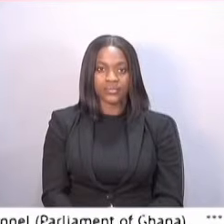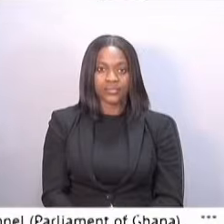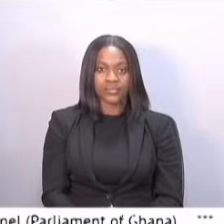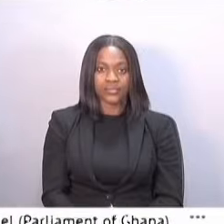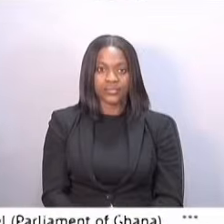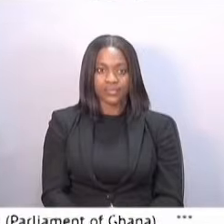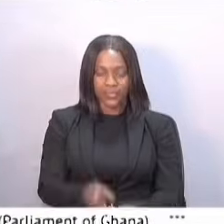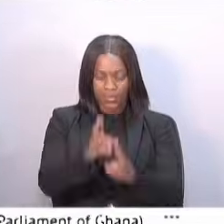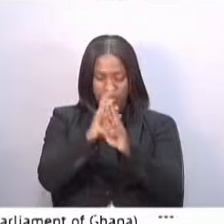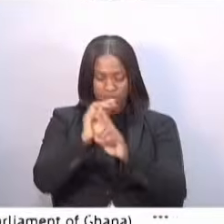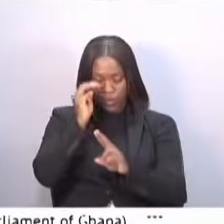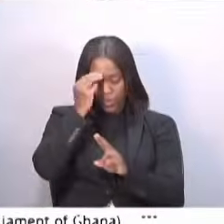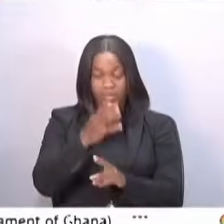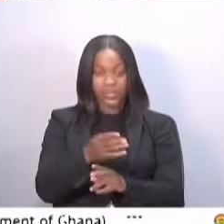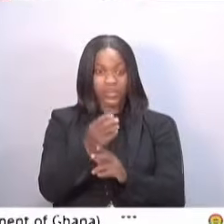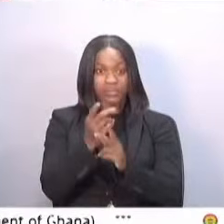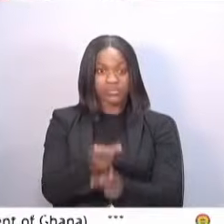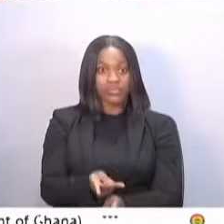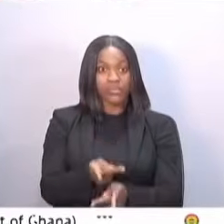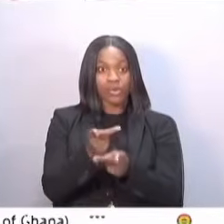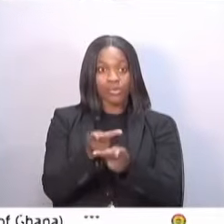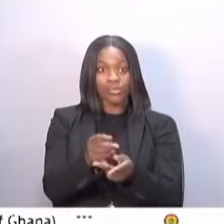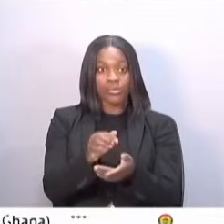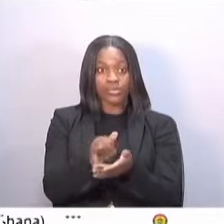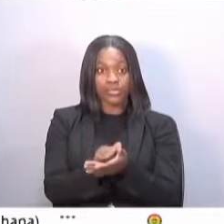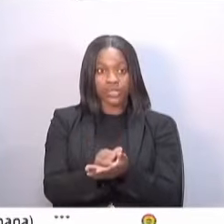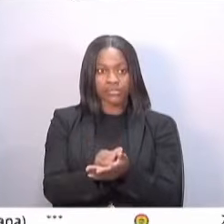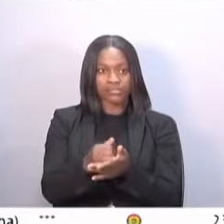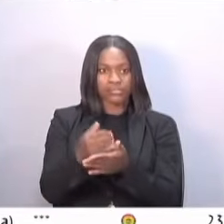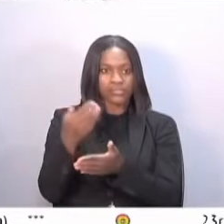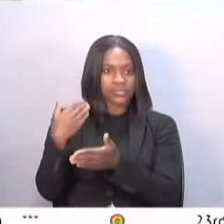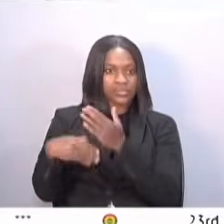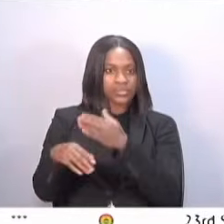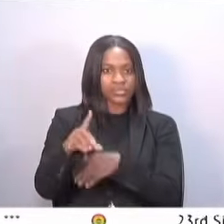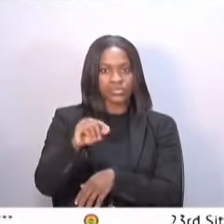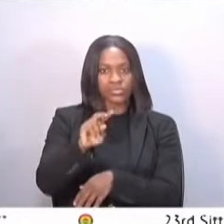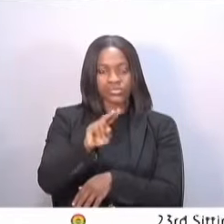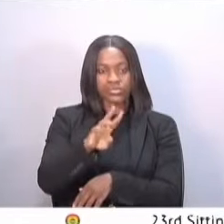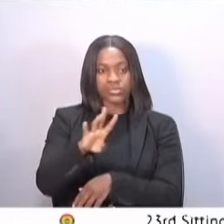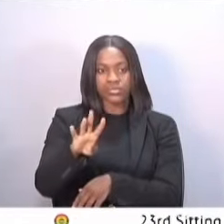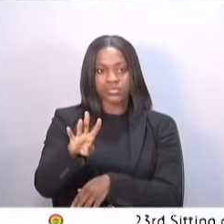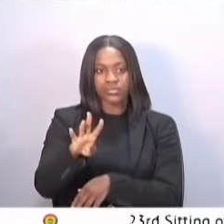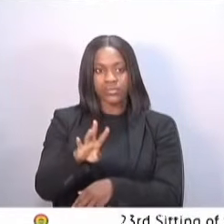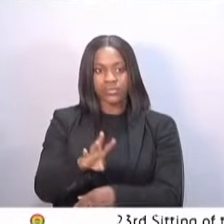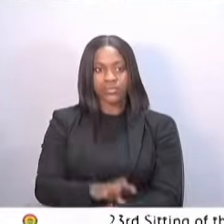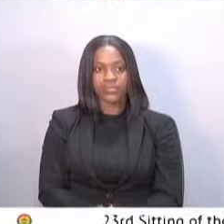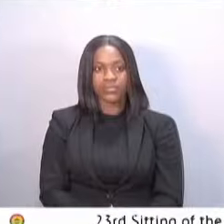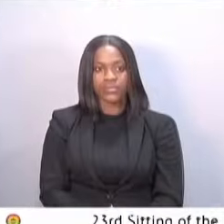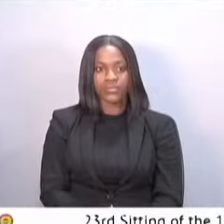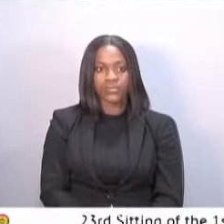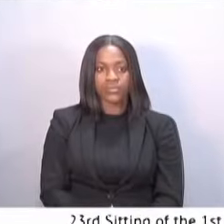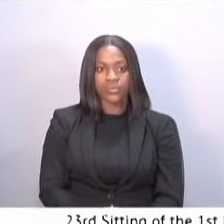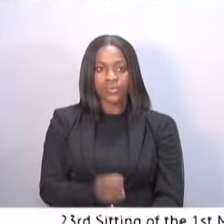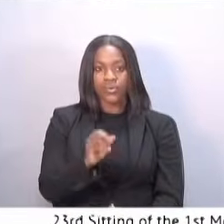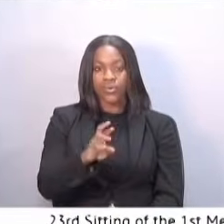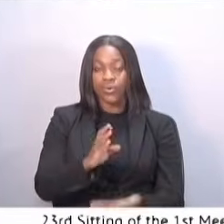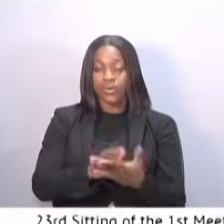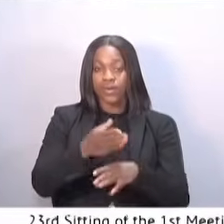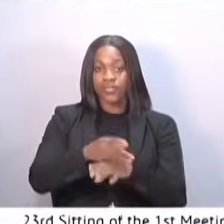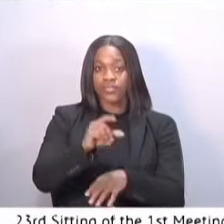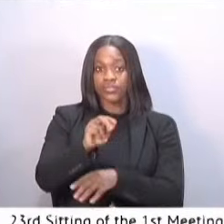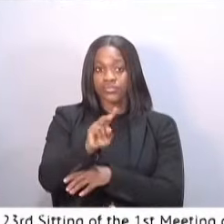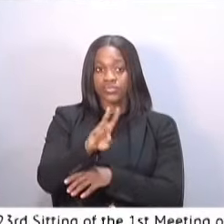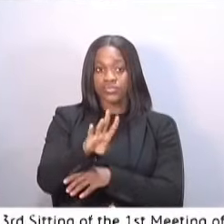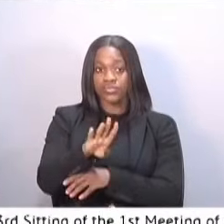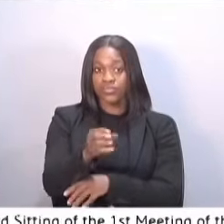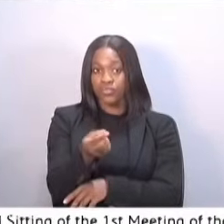it's been suggested to you that since about 2024, or after 2024,